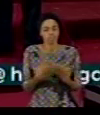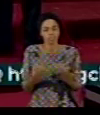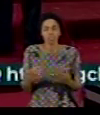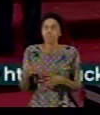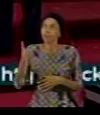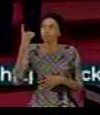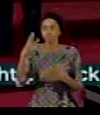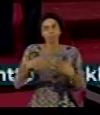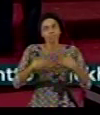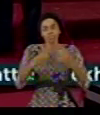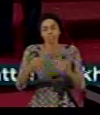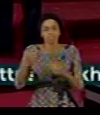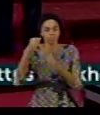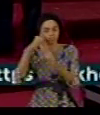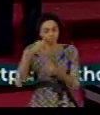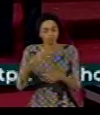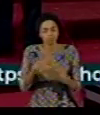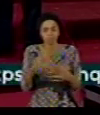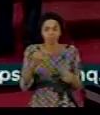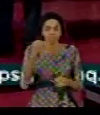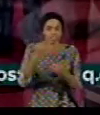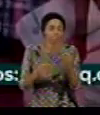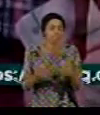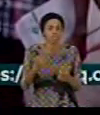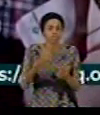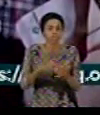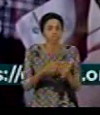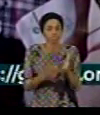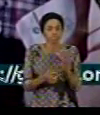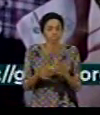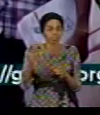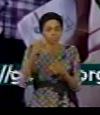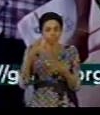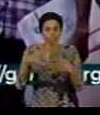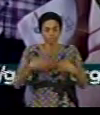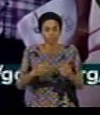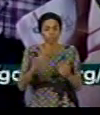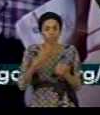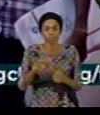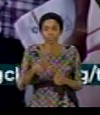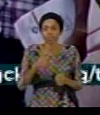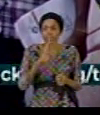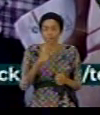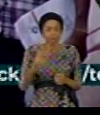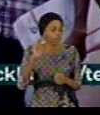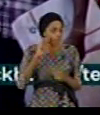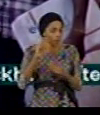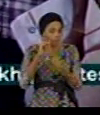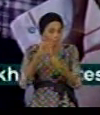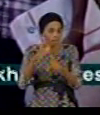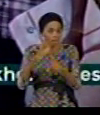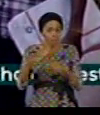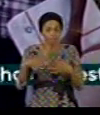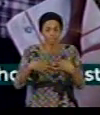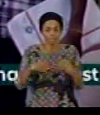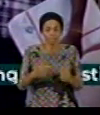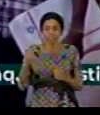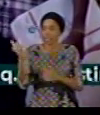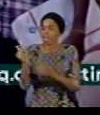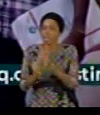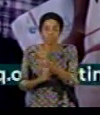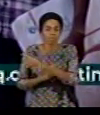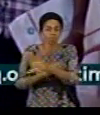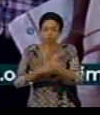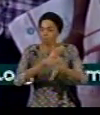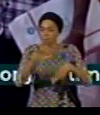end of this program, I got my healing. Just like that. Even paracetamol, I did not take. Me and my family, both just my like husband, that.